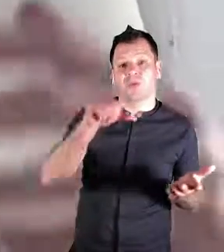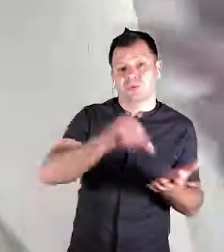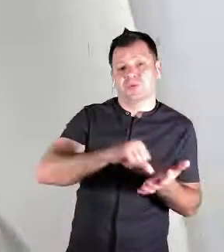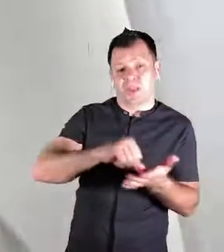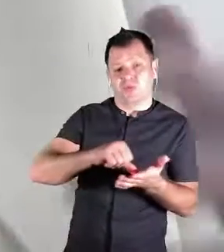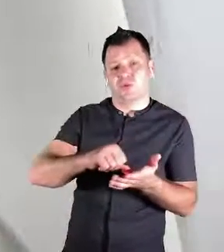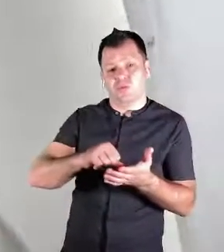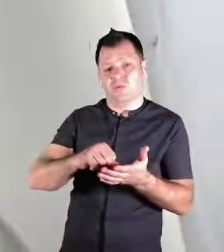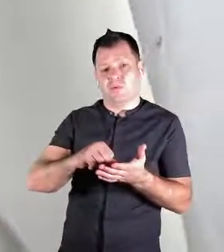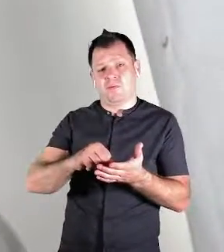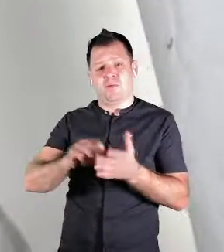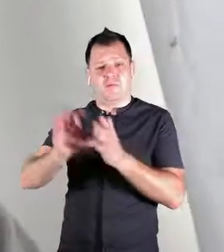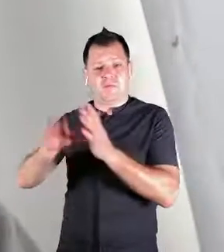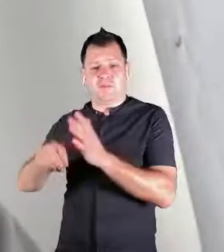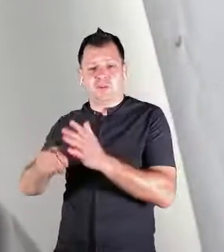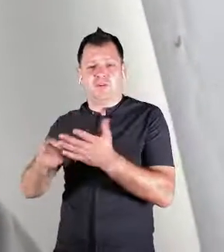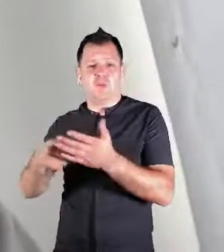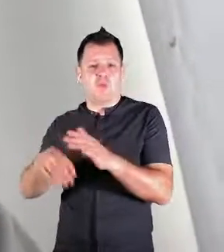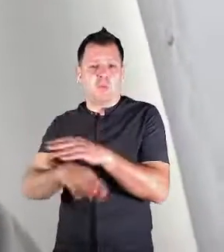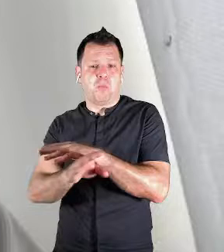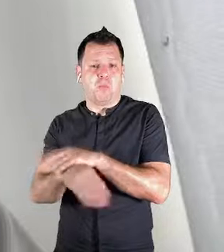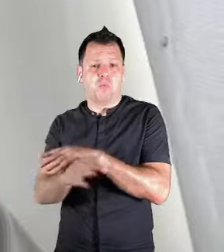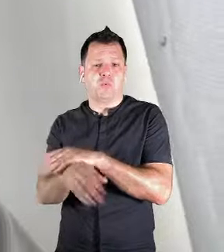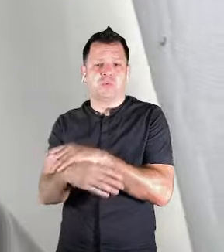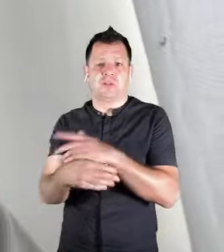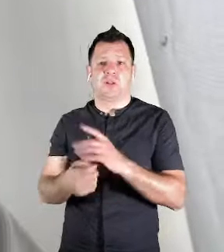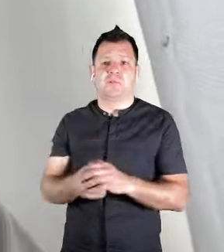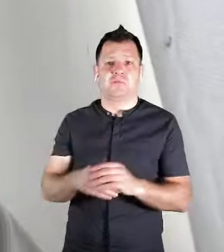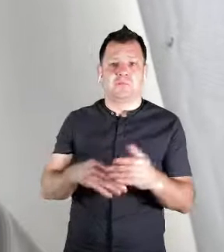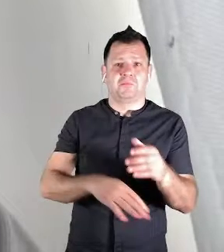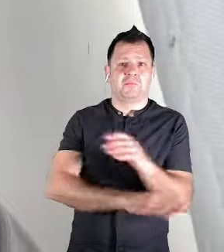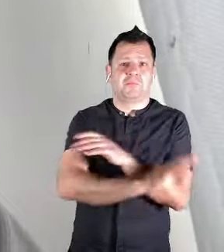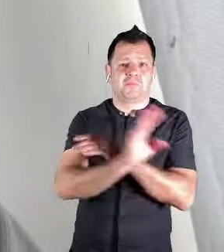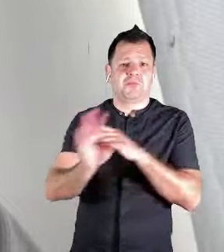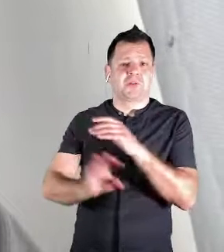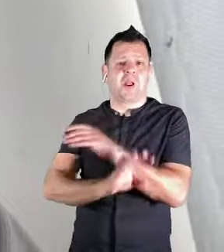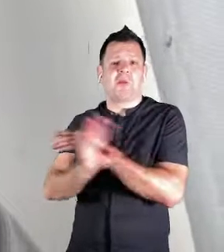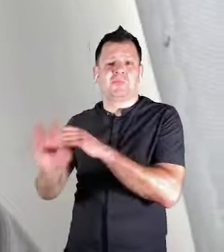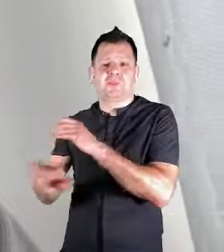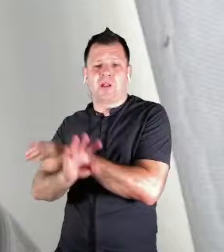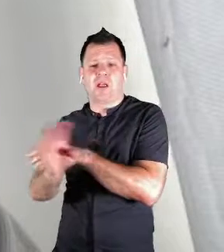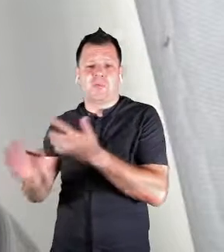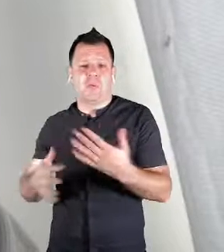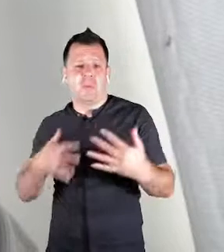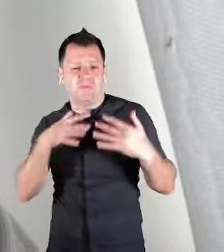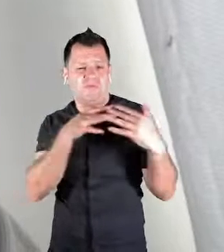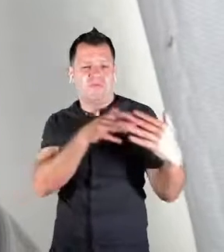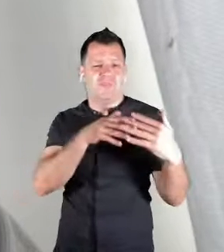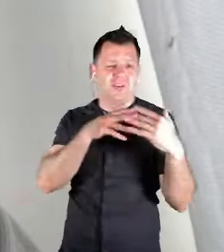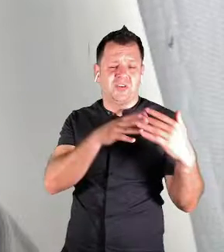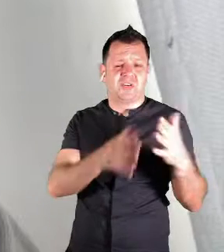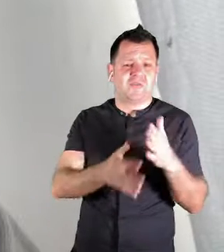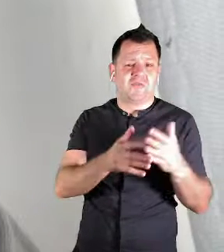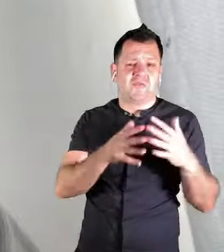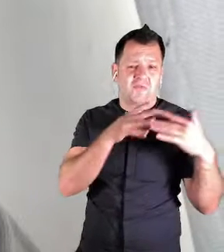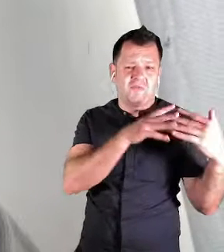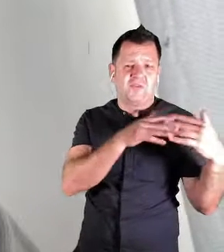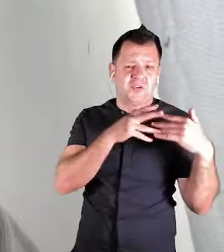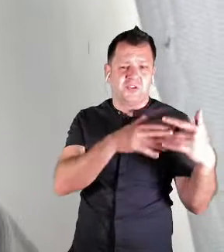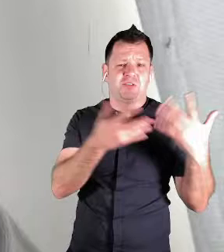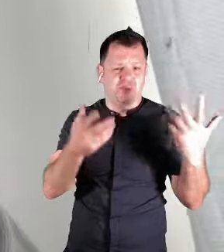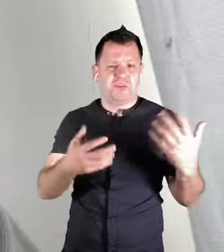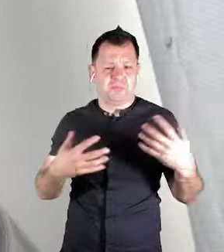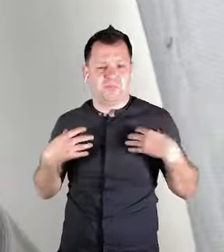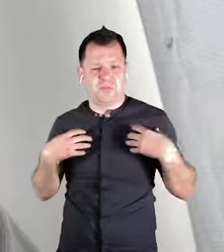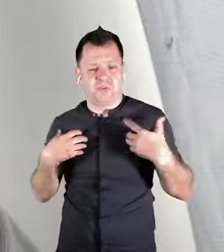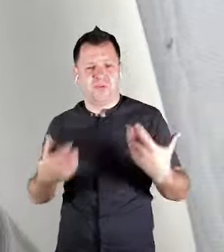they were struggling for life. And you see this in every Swedish city. You would say the city centers